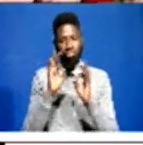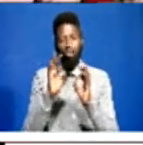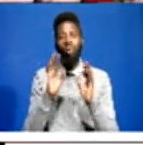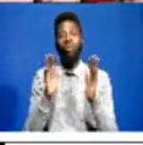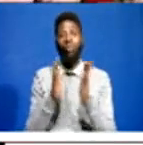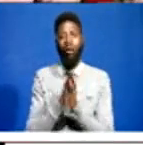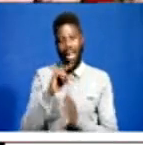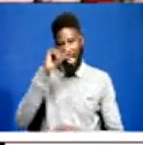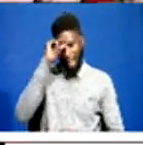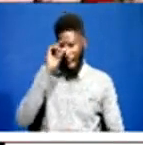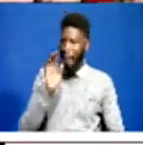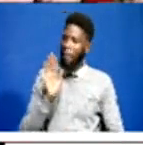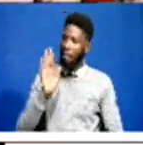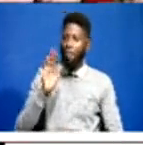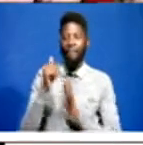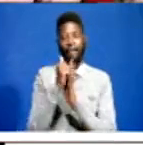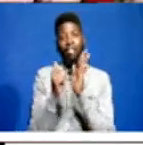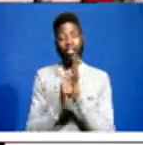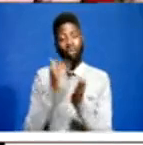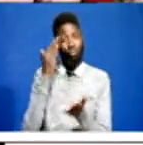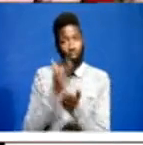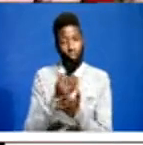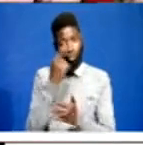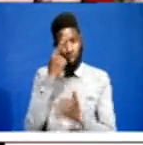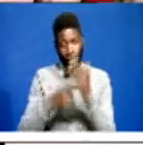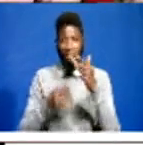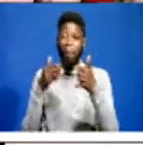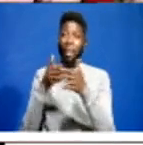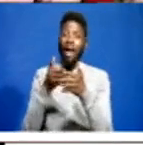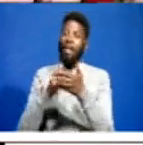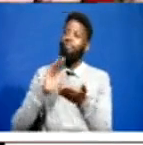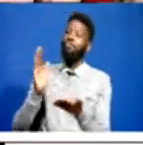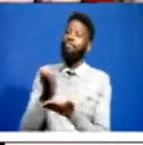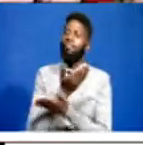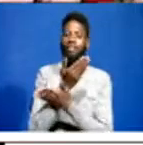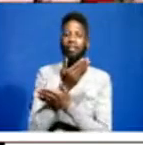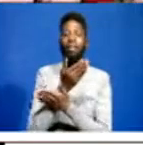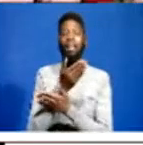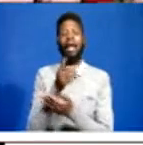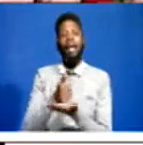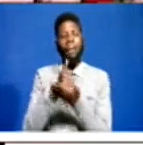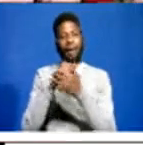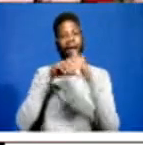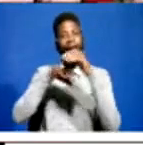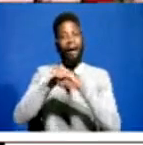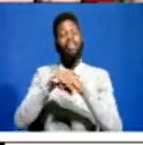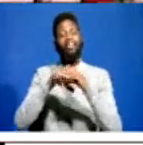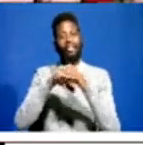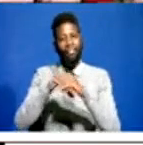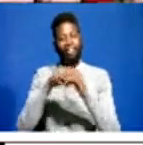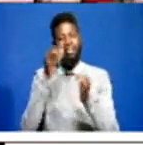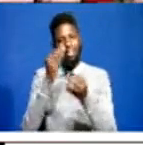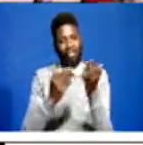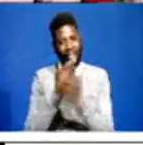Your Excellency, the reality is that removing barriers to access to justice is a challenge that the judiciary